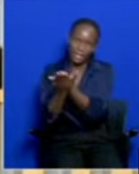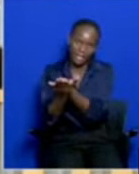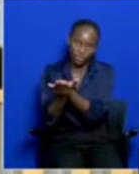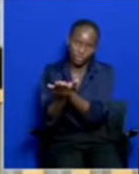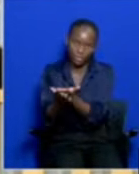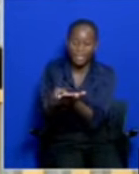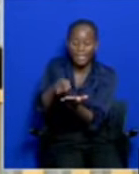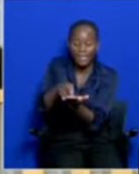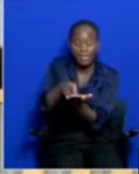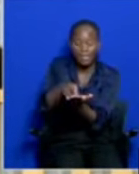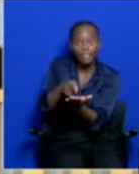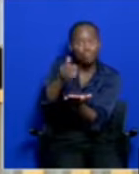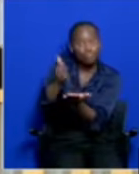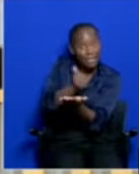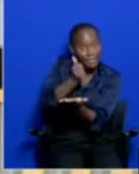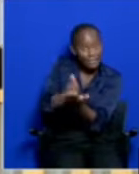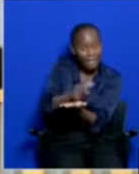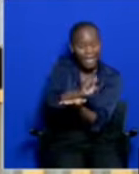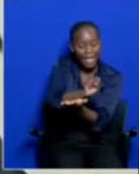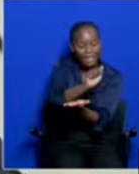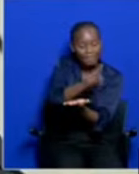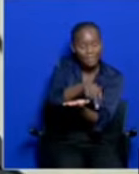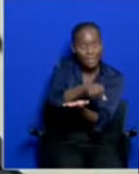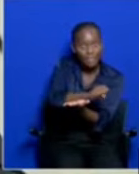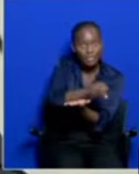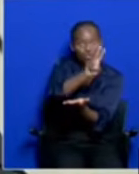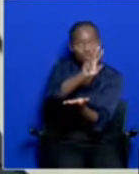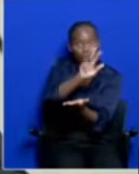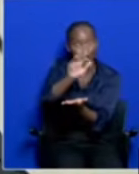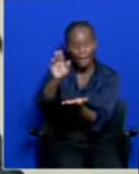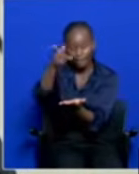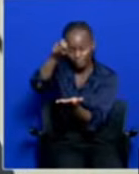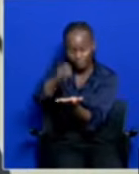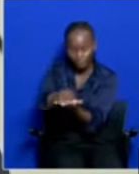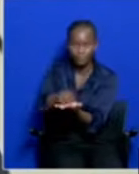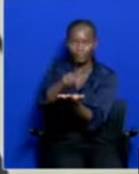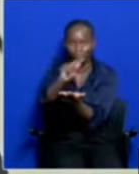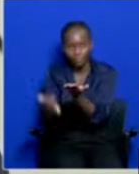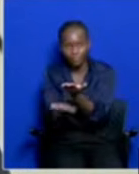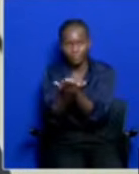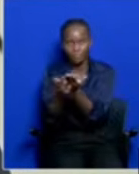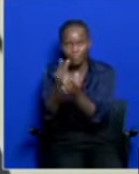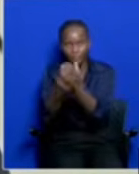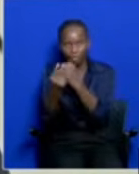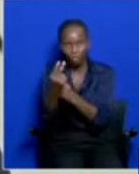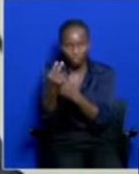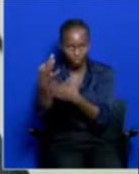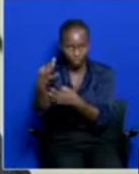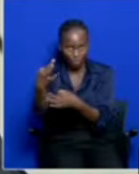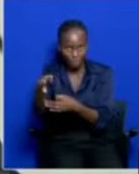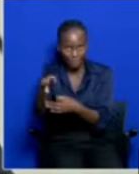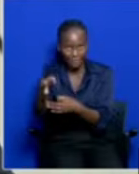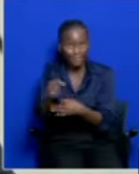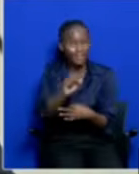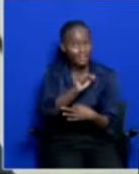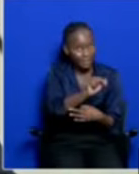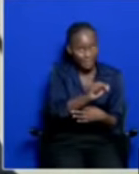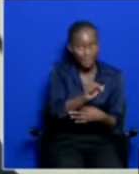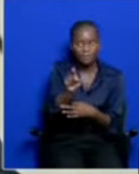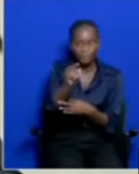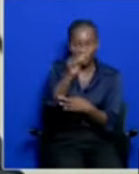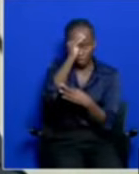and they release that property. So here what I see, Keisha Listol